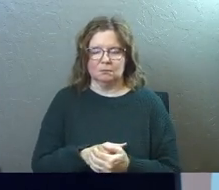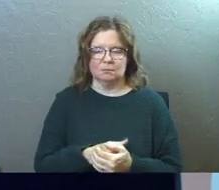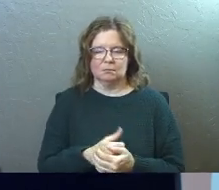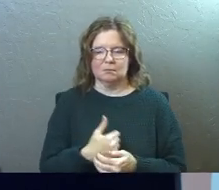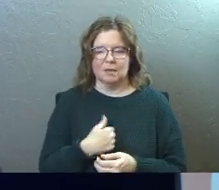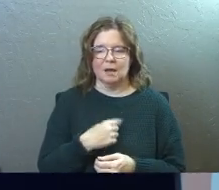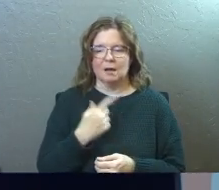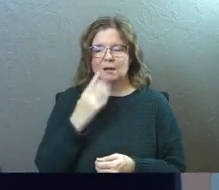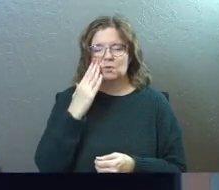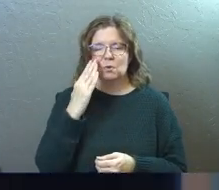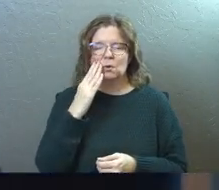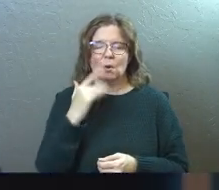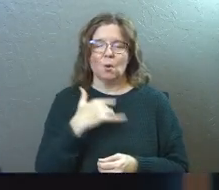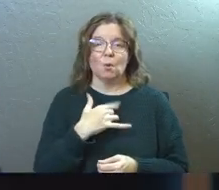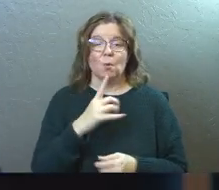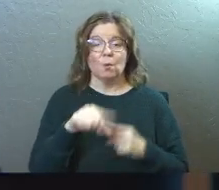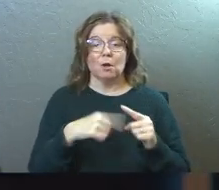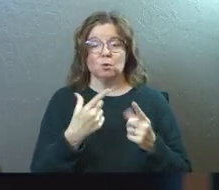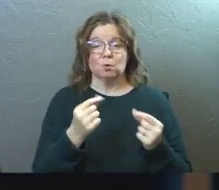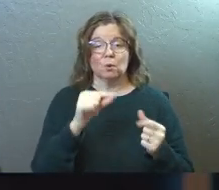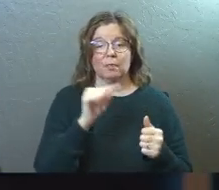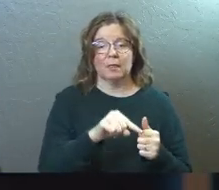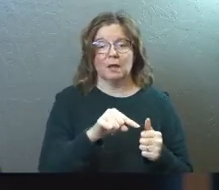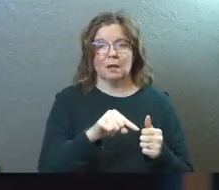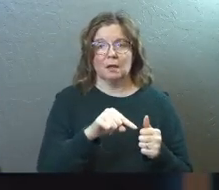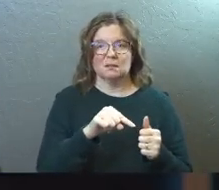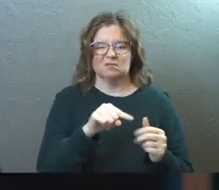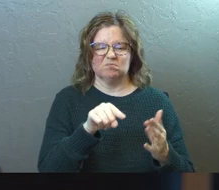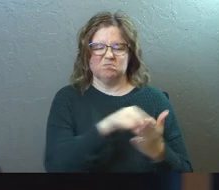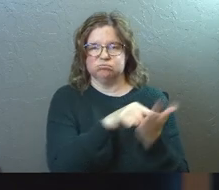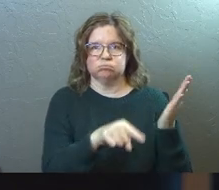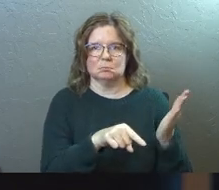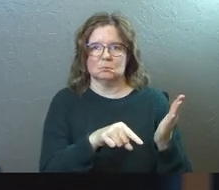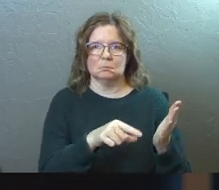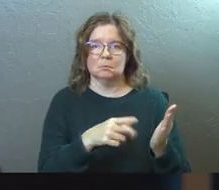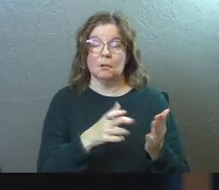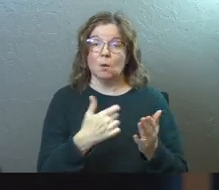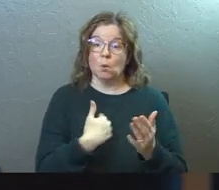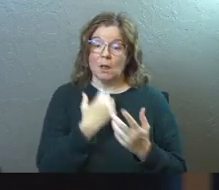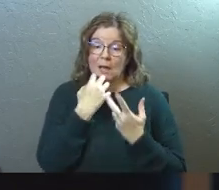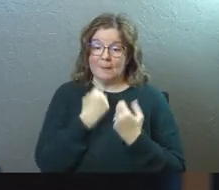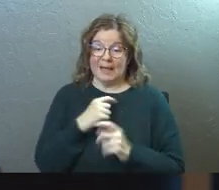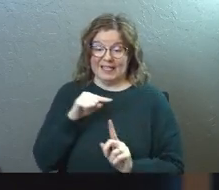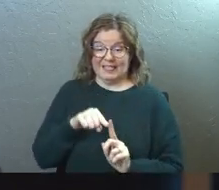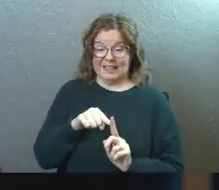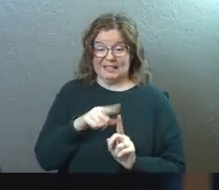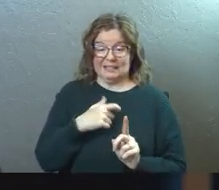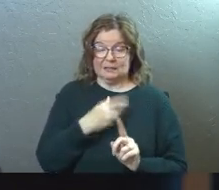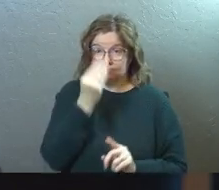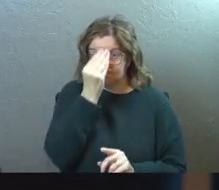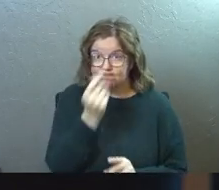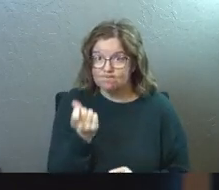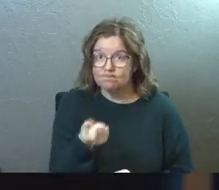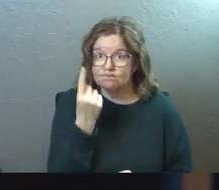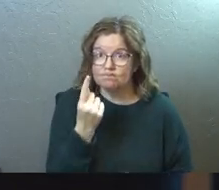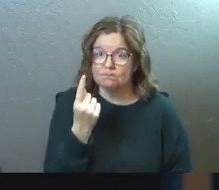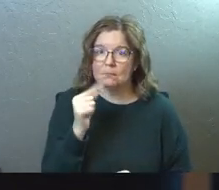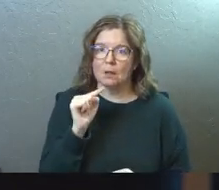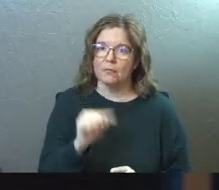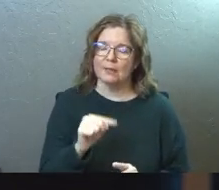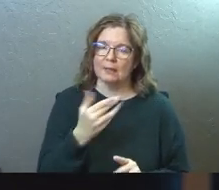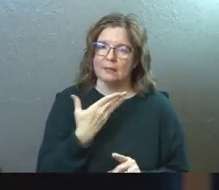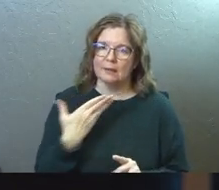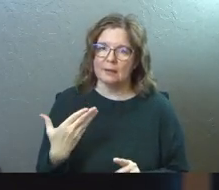that? Just like a little bit of extra heat. And why? Because, well, I'm passionate that this gets across and that you hear